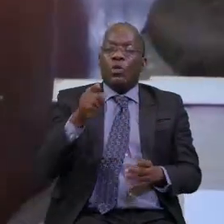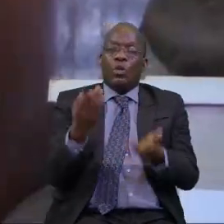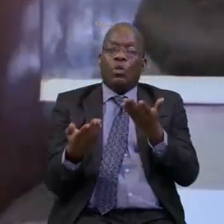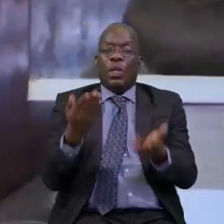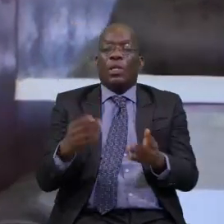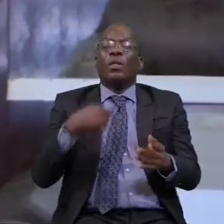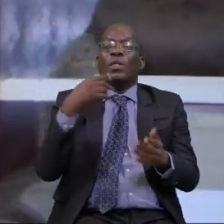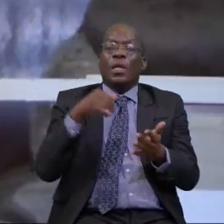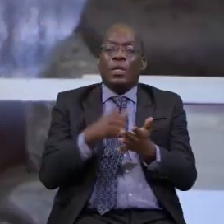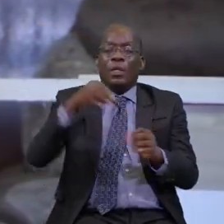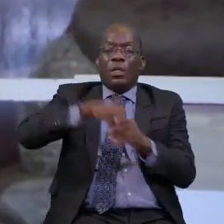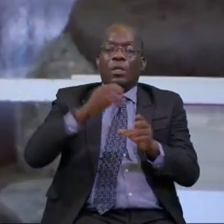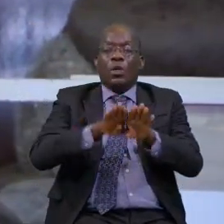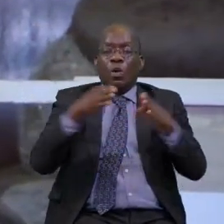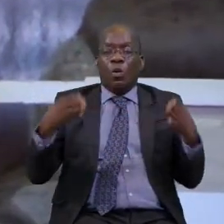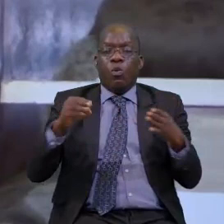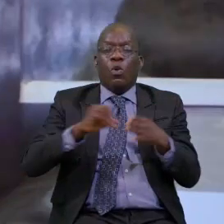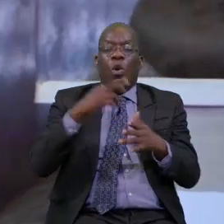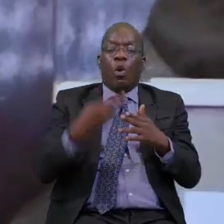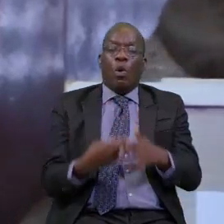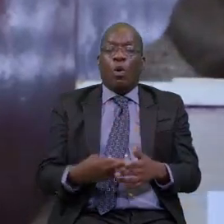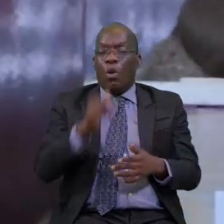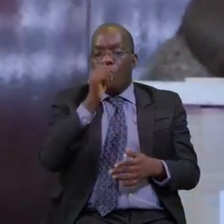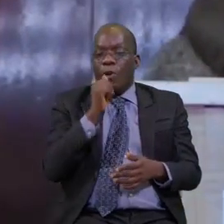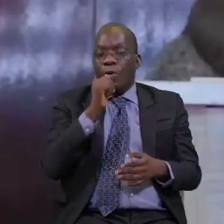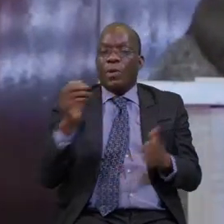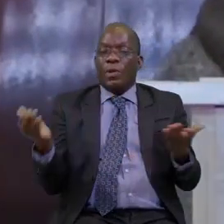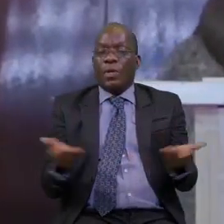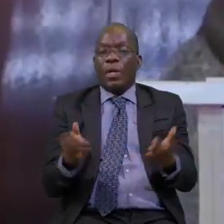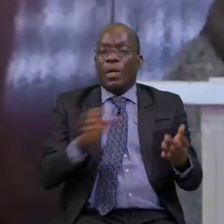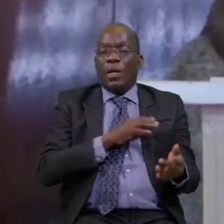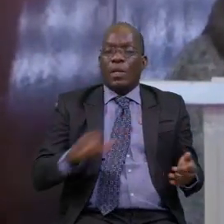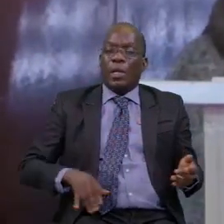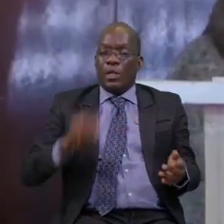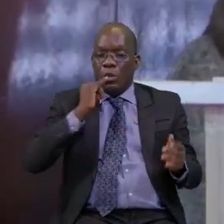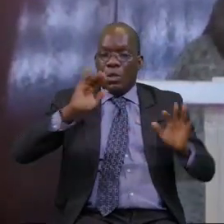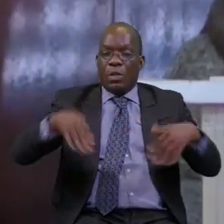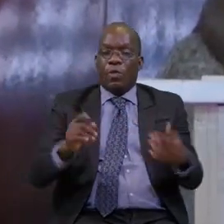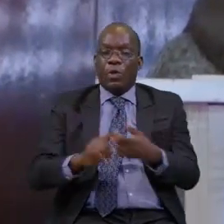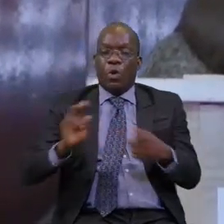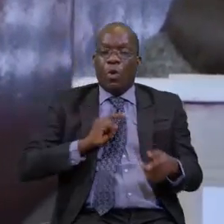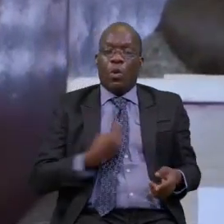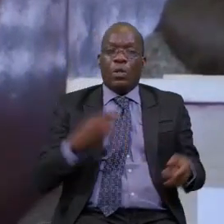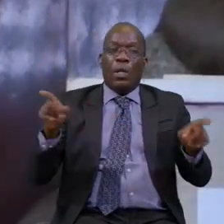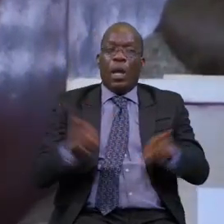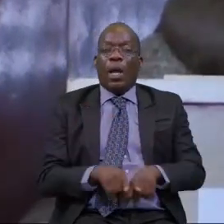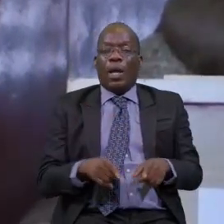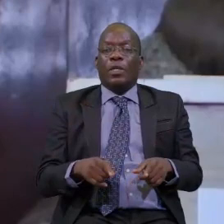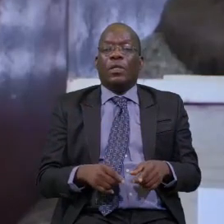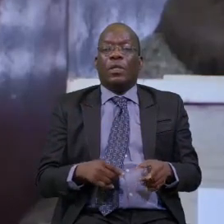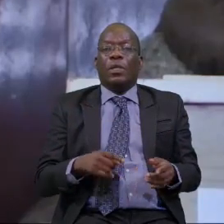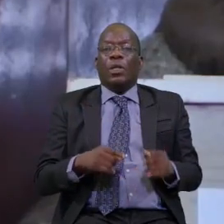public, here Christ is giving to us as the relentless pronouncer,